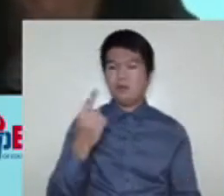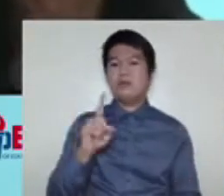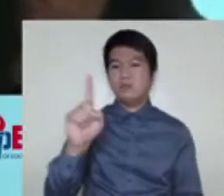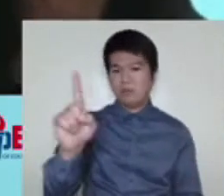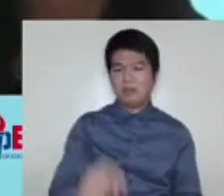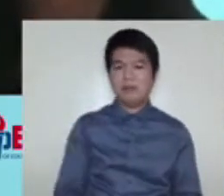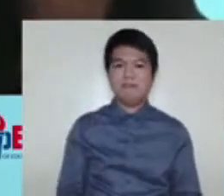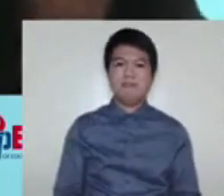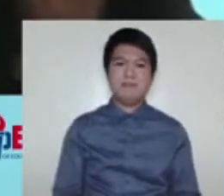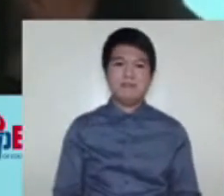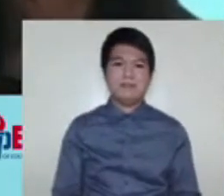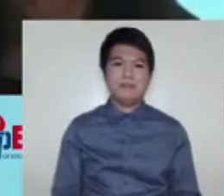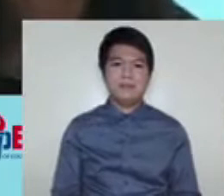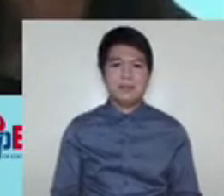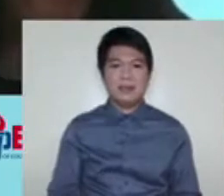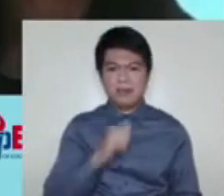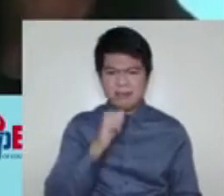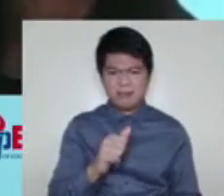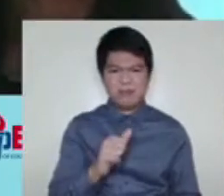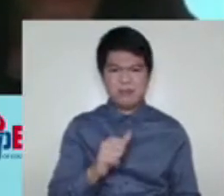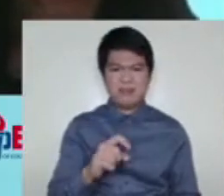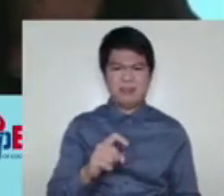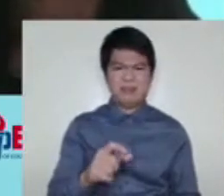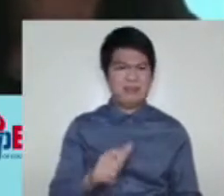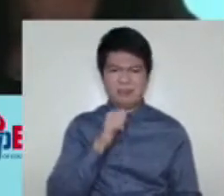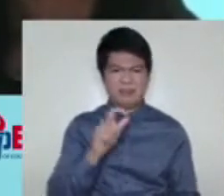for you to submit everything on this laundry list of